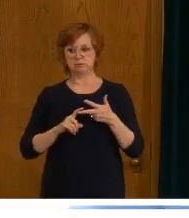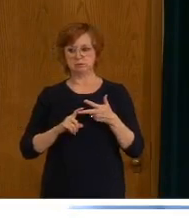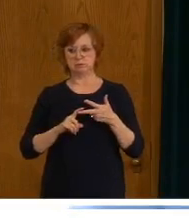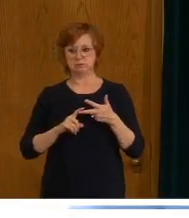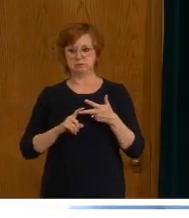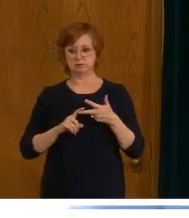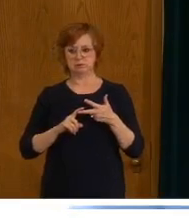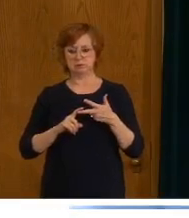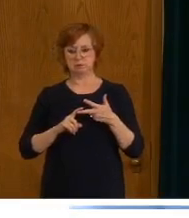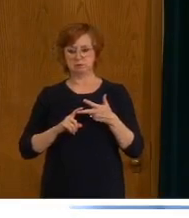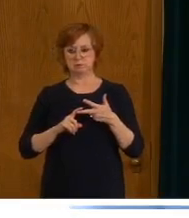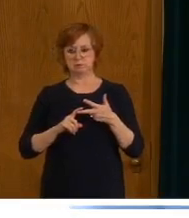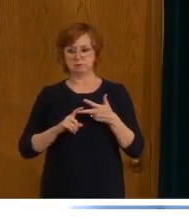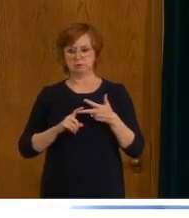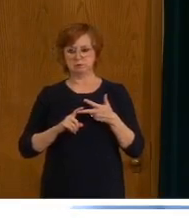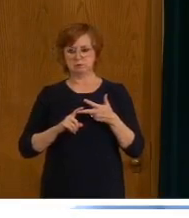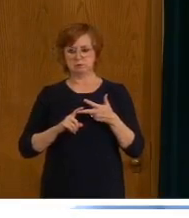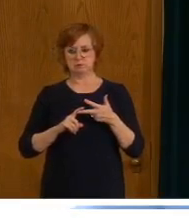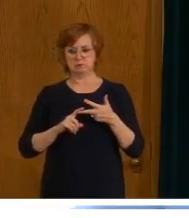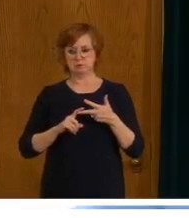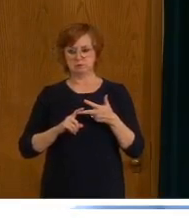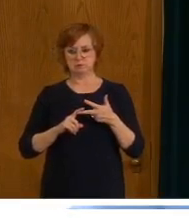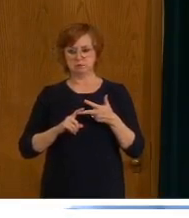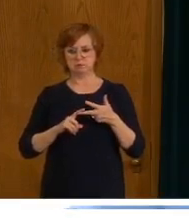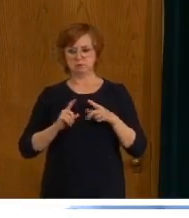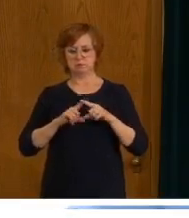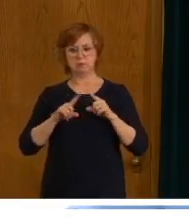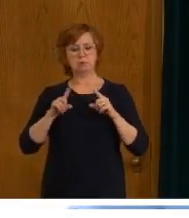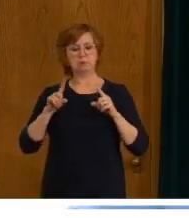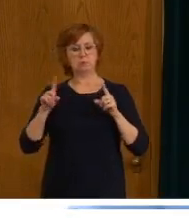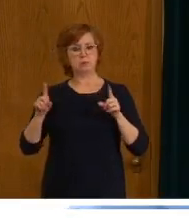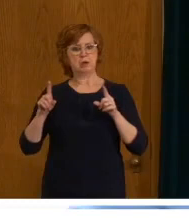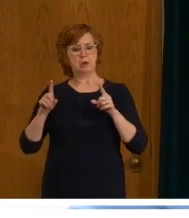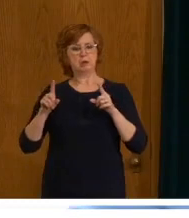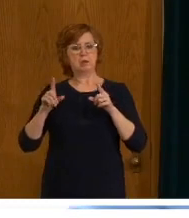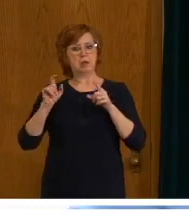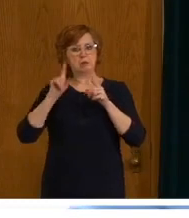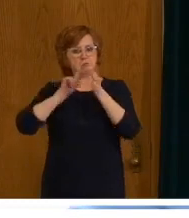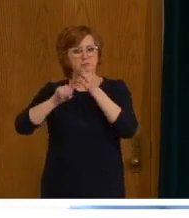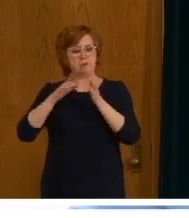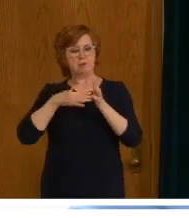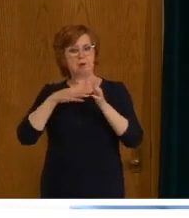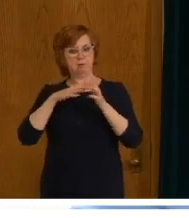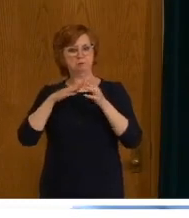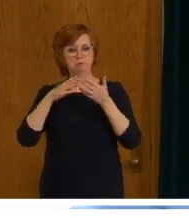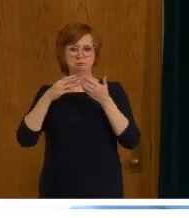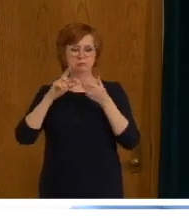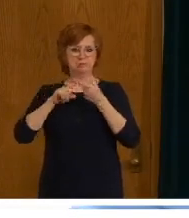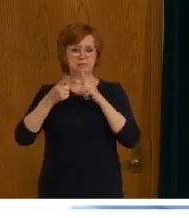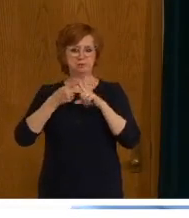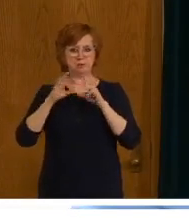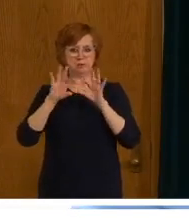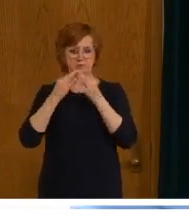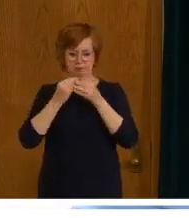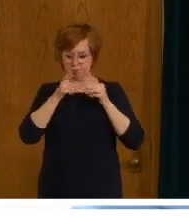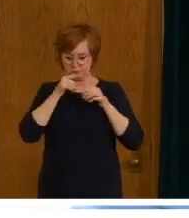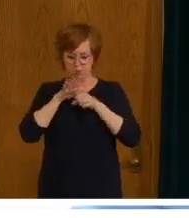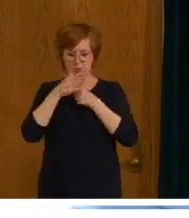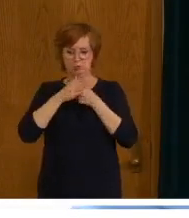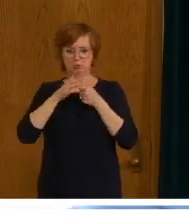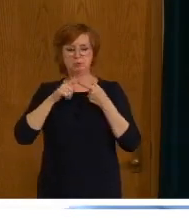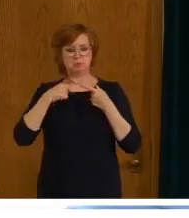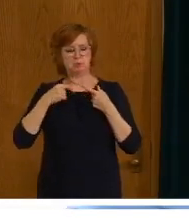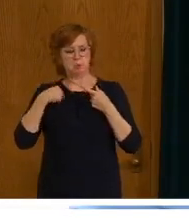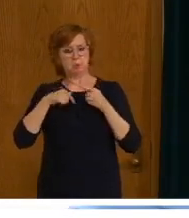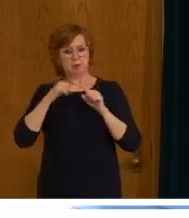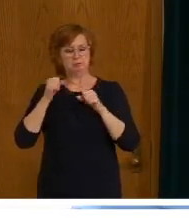Quick case contact investigation, they will remain important pillars. But we saw that with that, Regina case numbers did come down after lots of hard